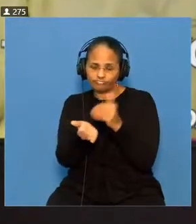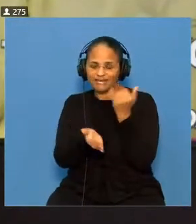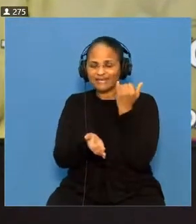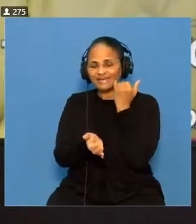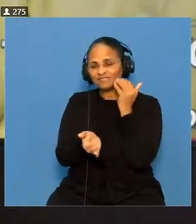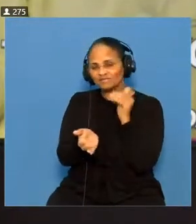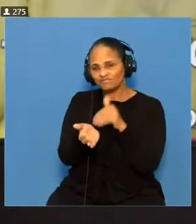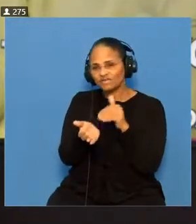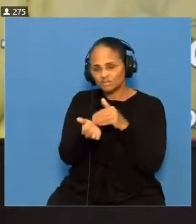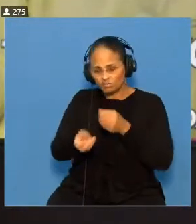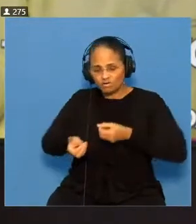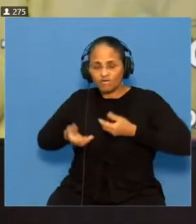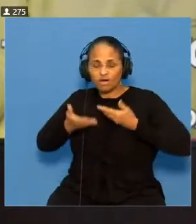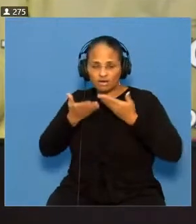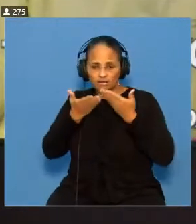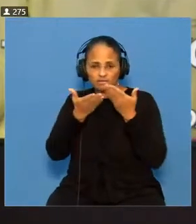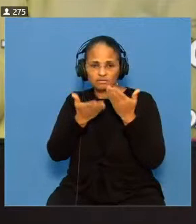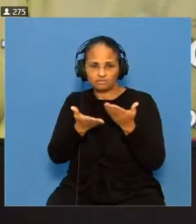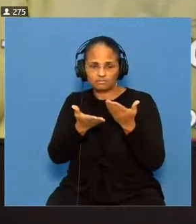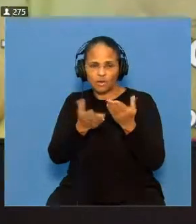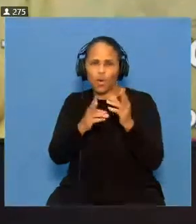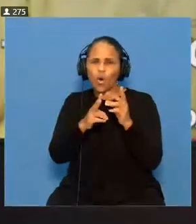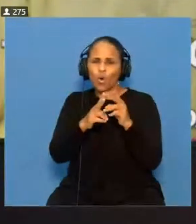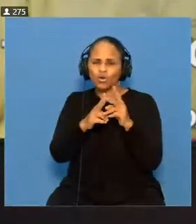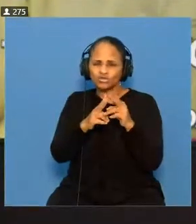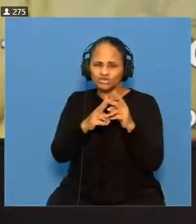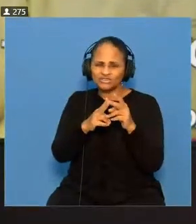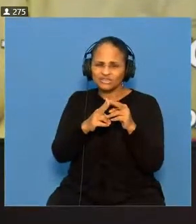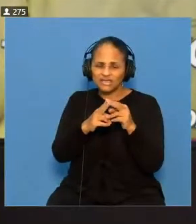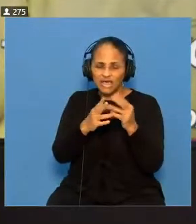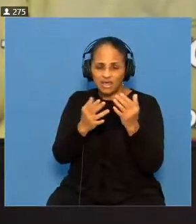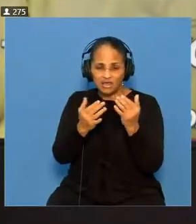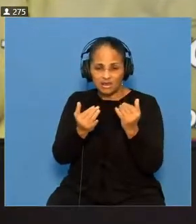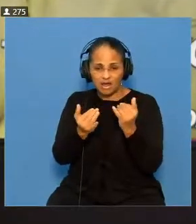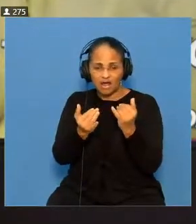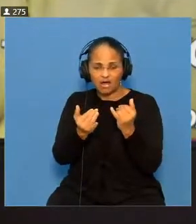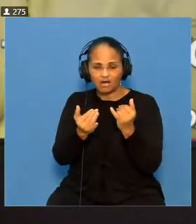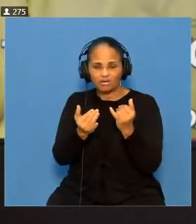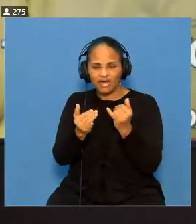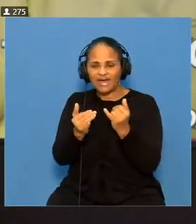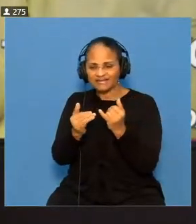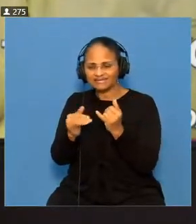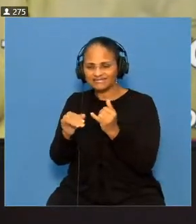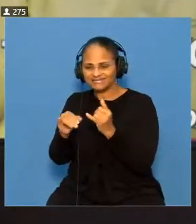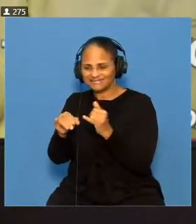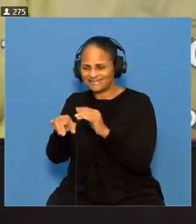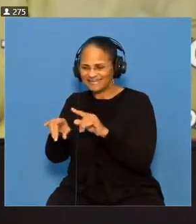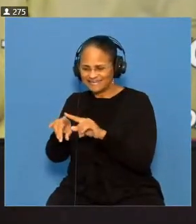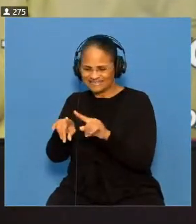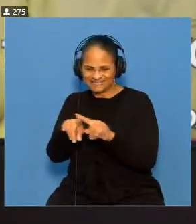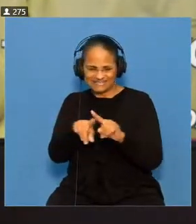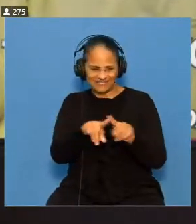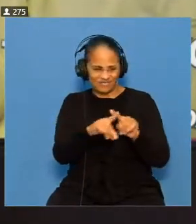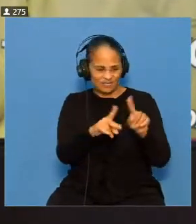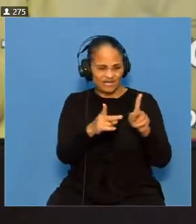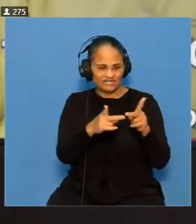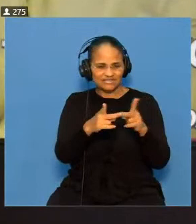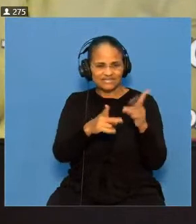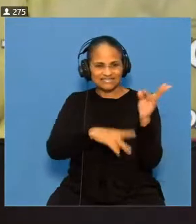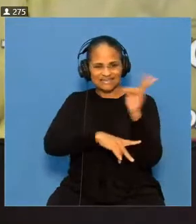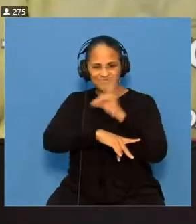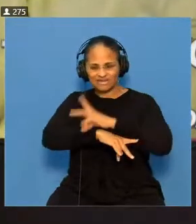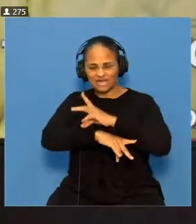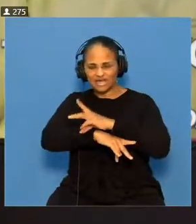is providing the vaccine, or alternatively, currently at the central location, which, like I said, is the Hamilton Seventh-day Adventist Church. But